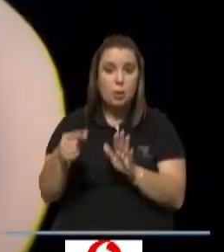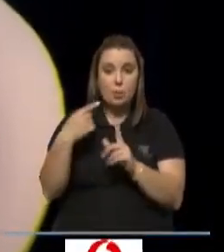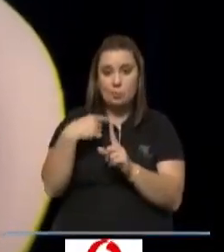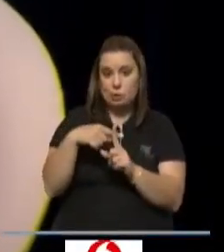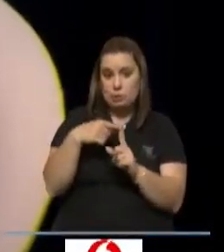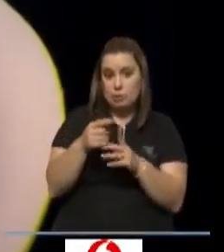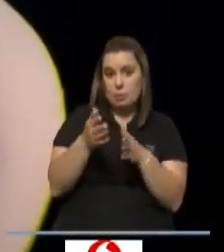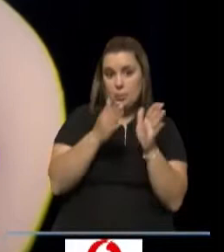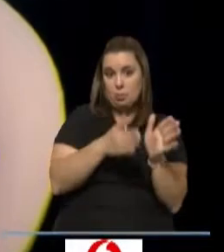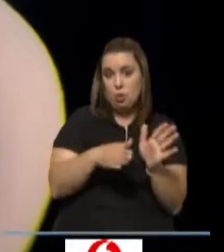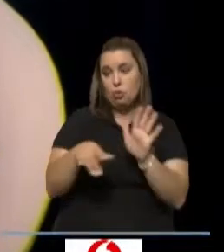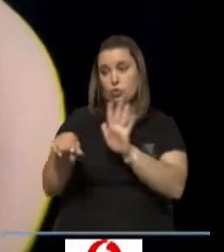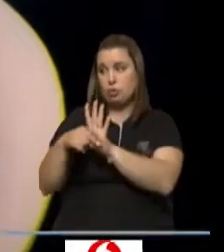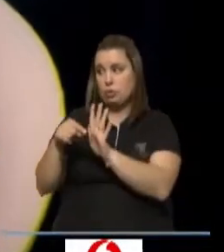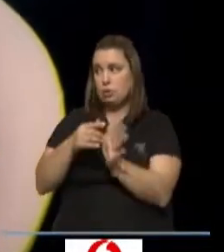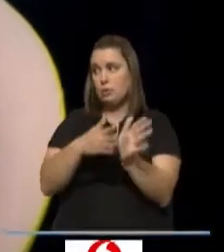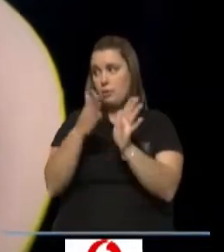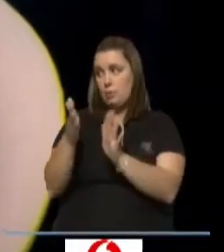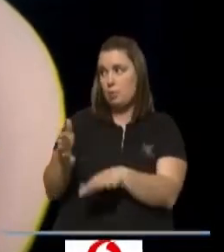investments?